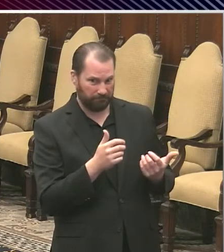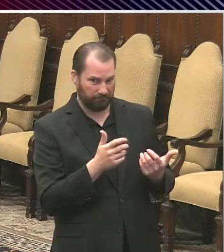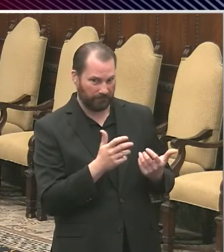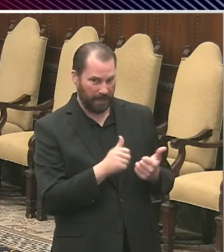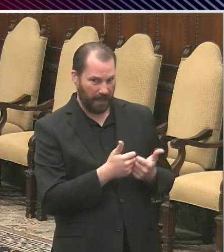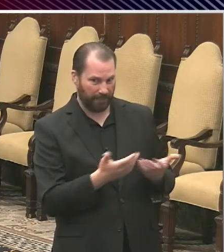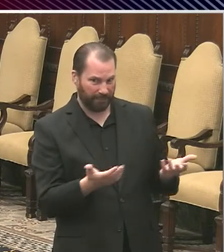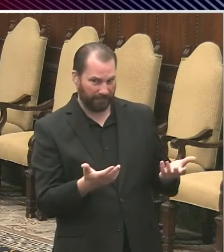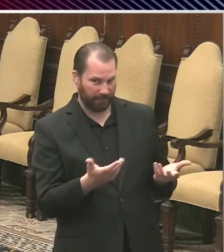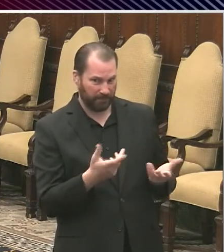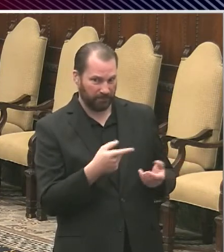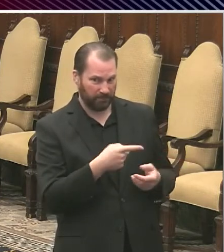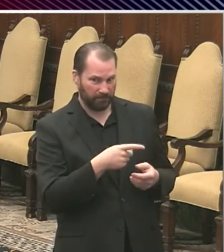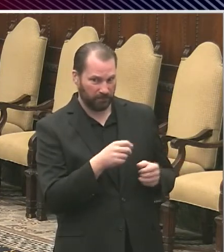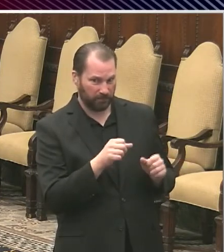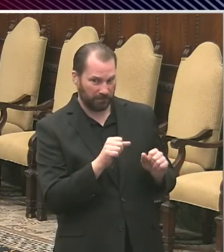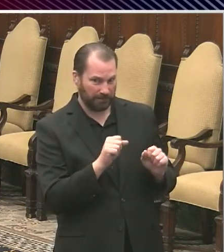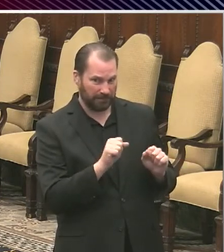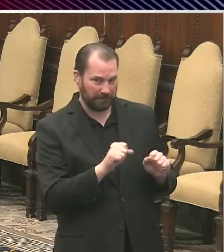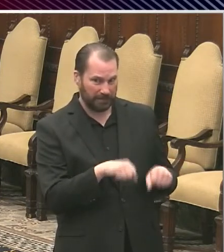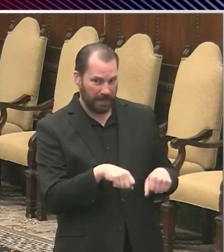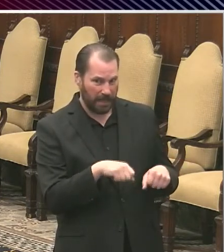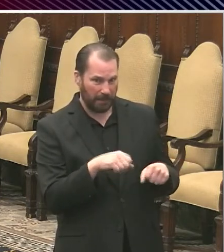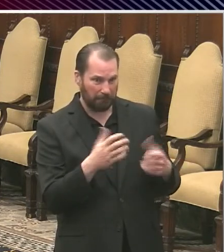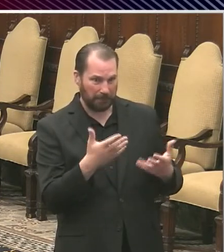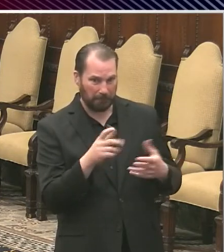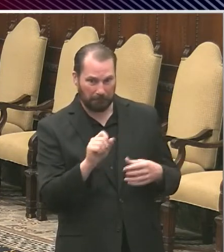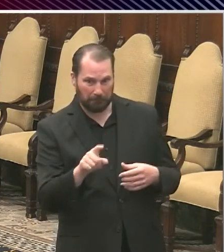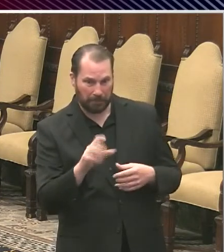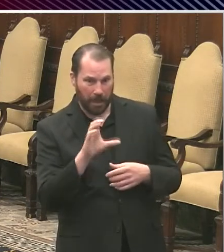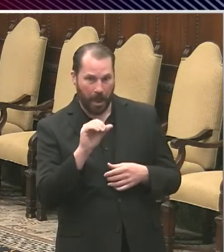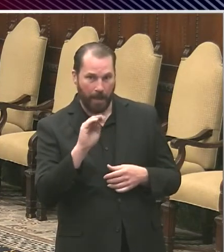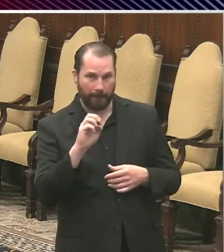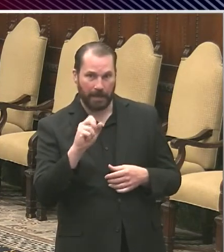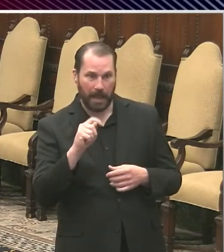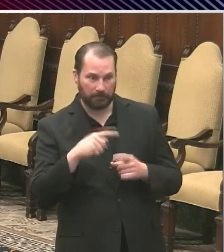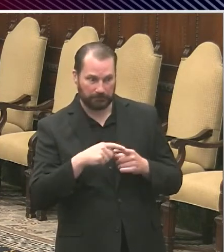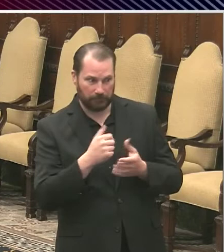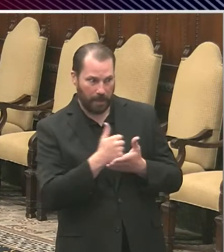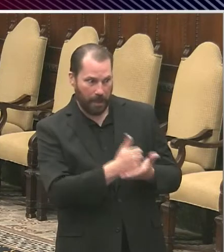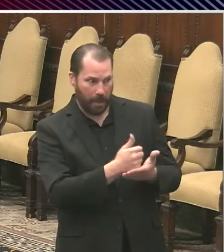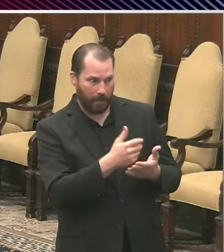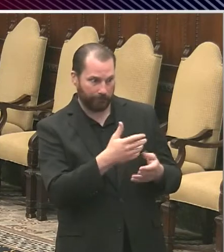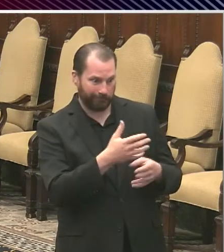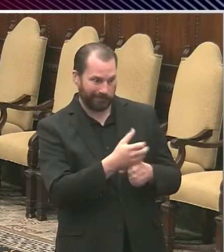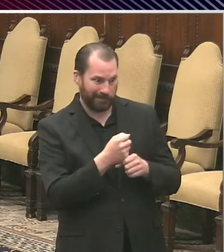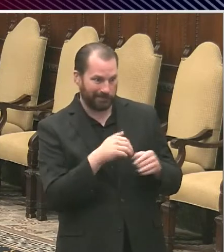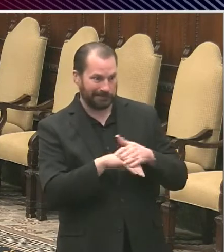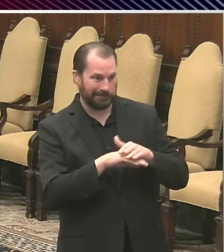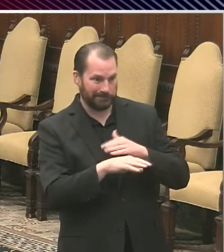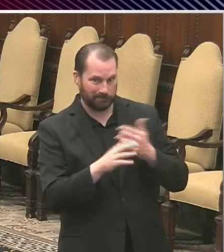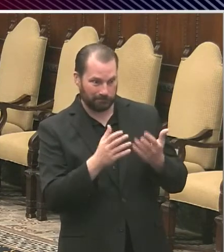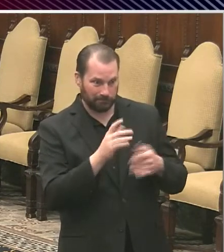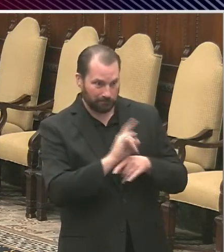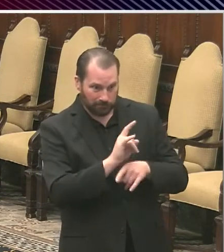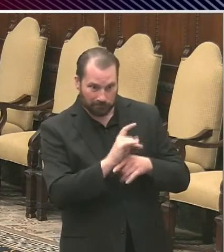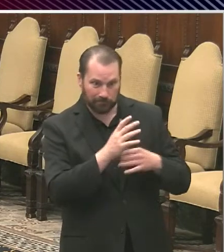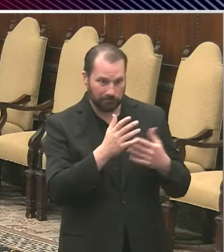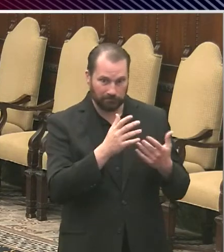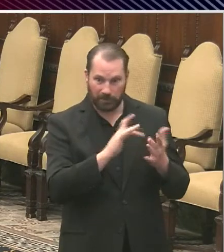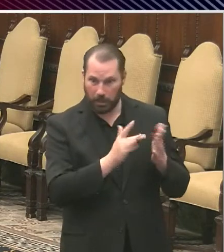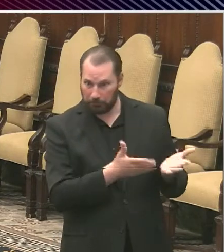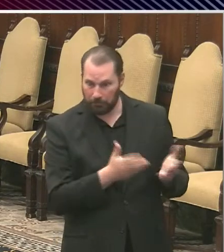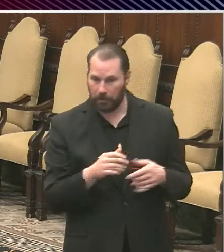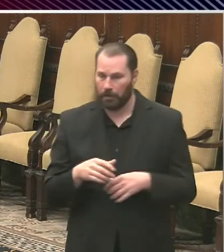providing internet access to these young people's homes? Comcast has been very active over the years in providing internet